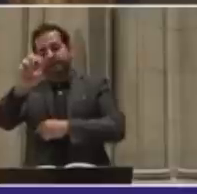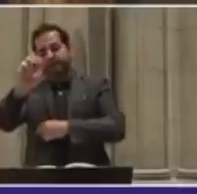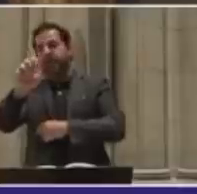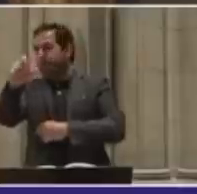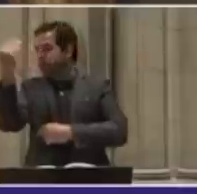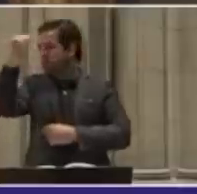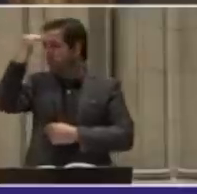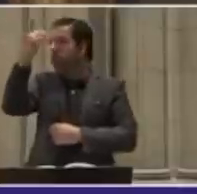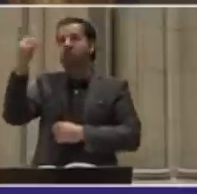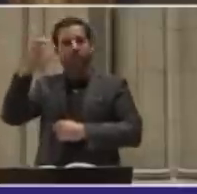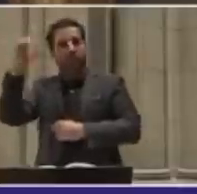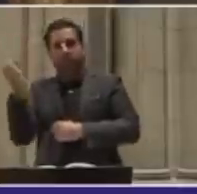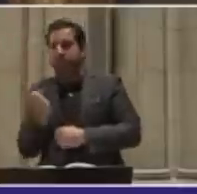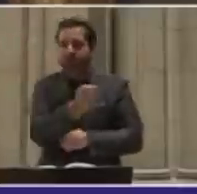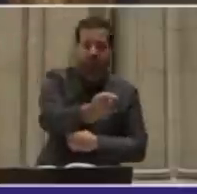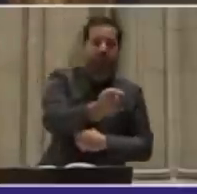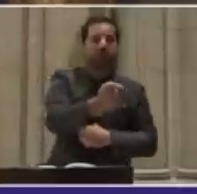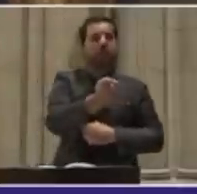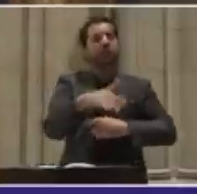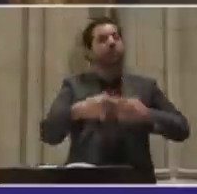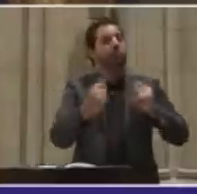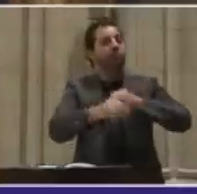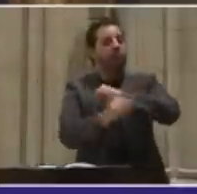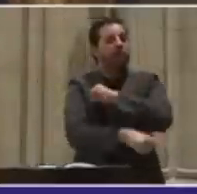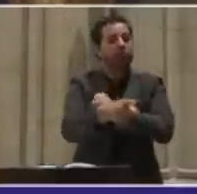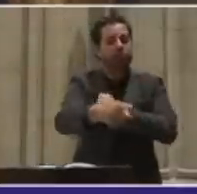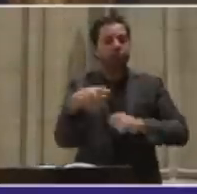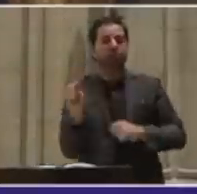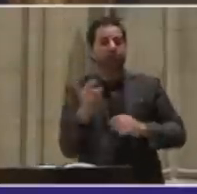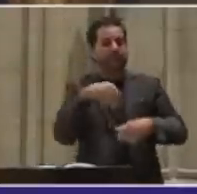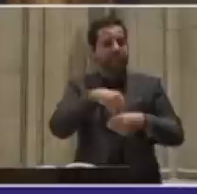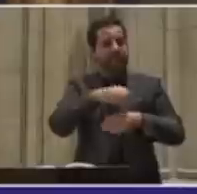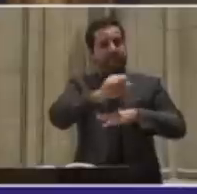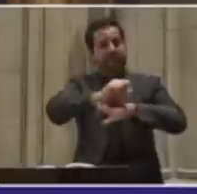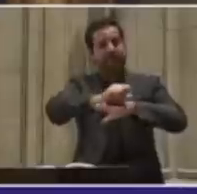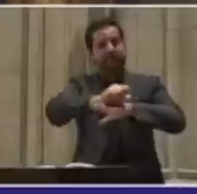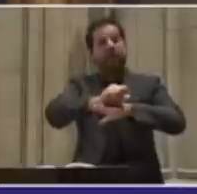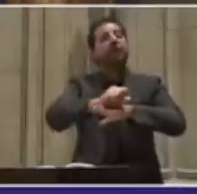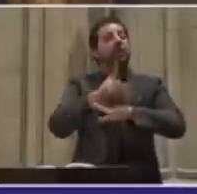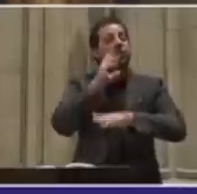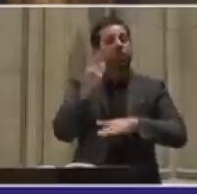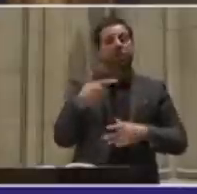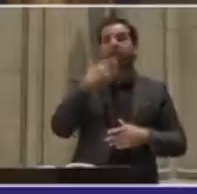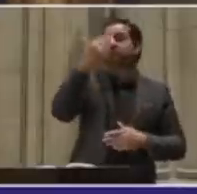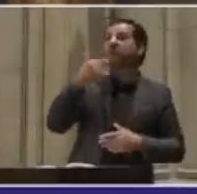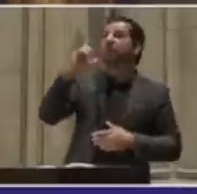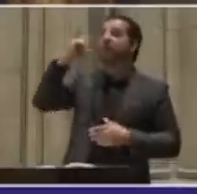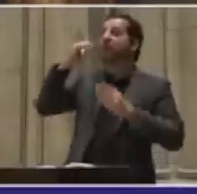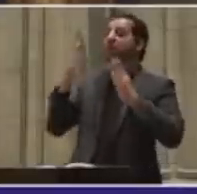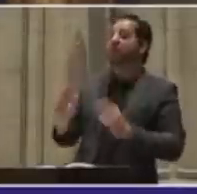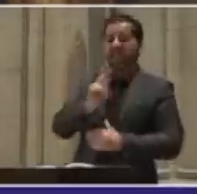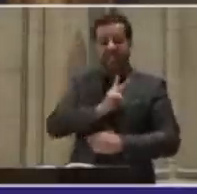them, for they will hand you over to councils and flog you in their synagogues, and you will be dragged before governors